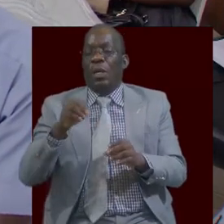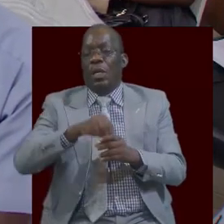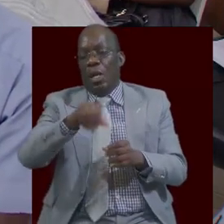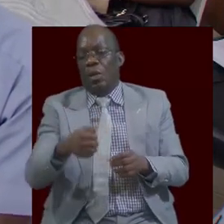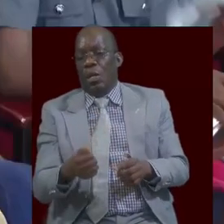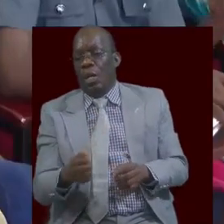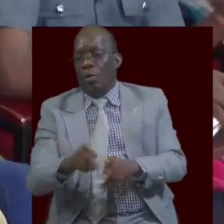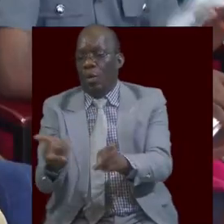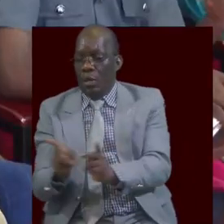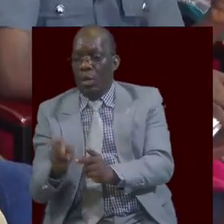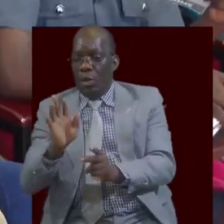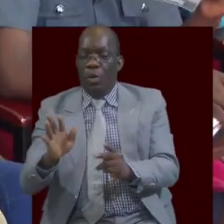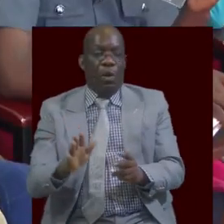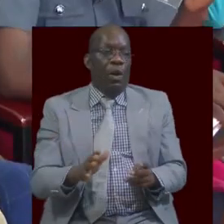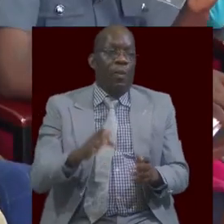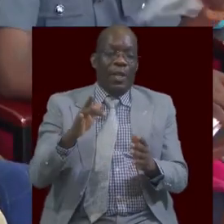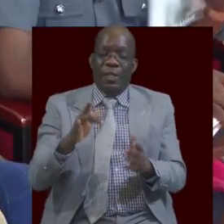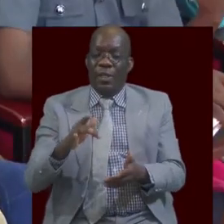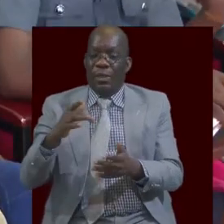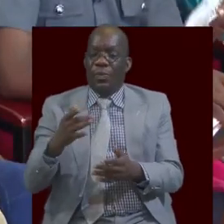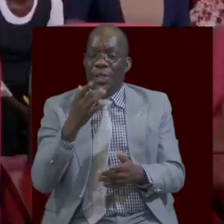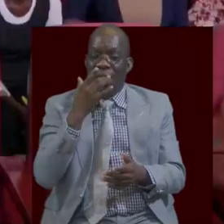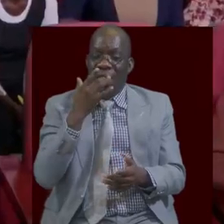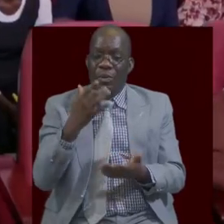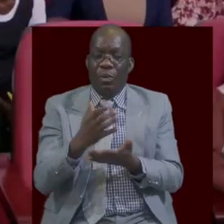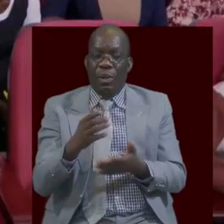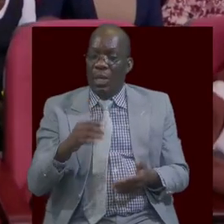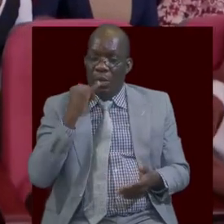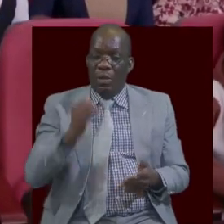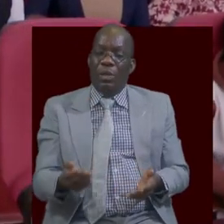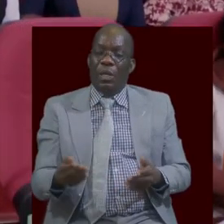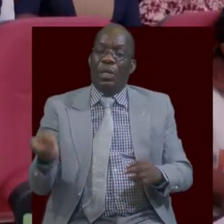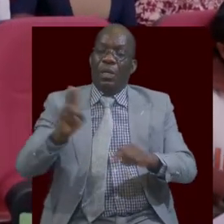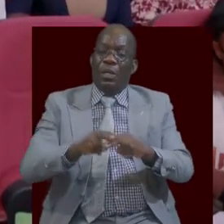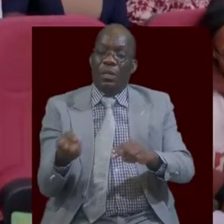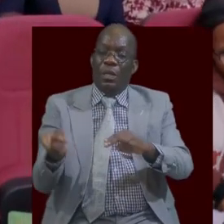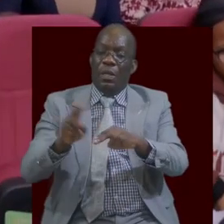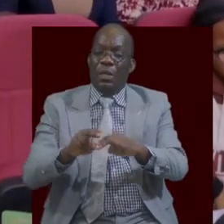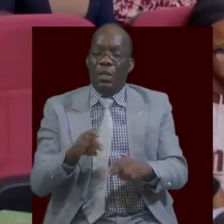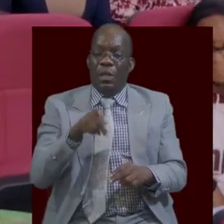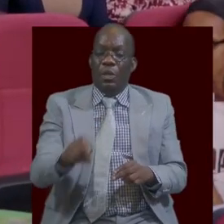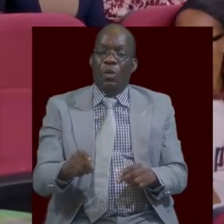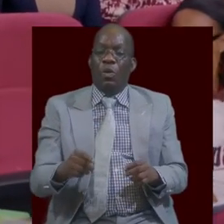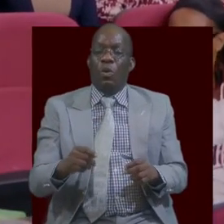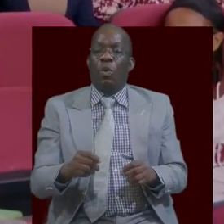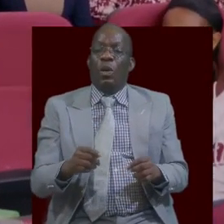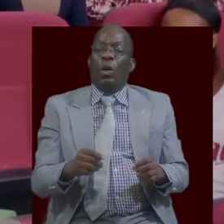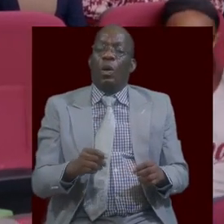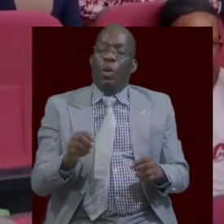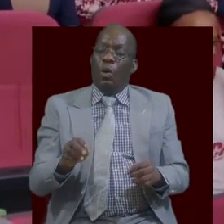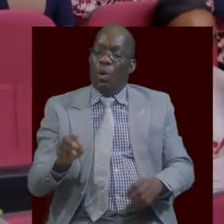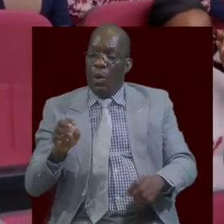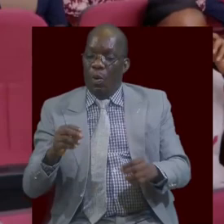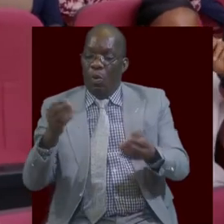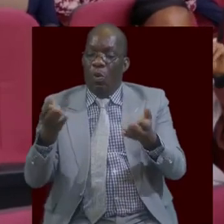rising. I said, your battery is rising. You're charging that thing, and you're going to so fully